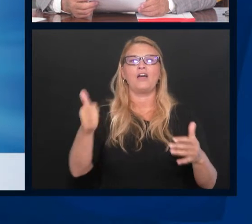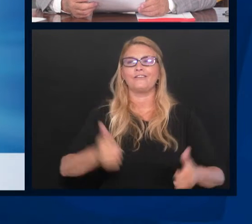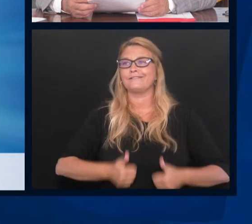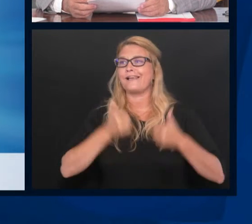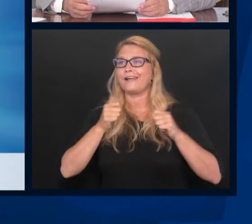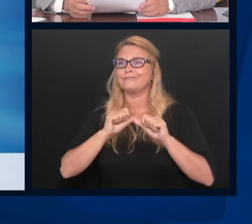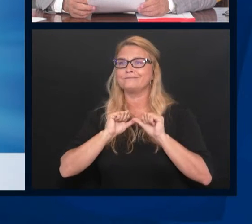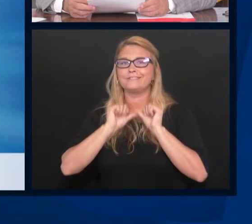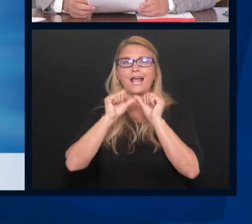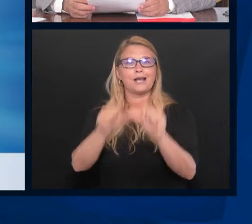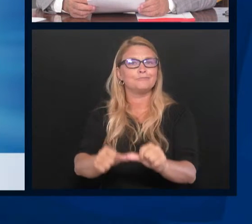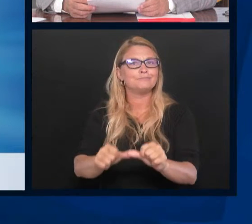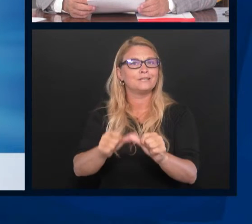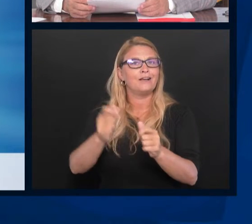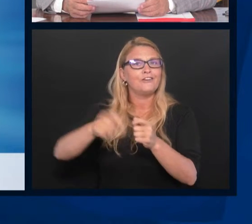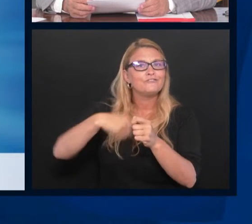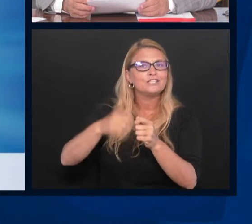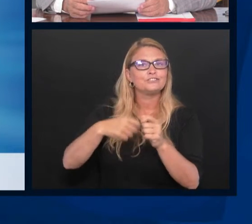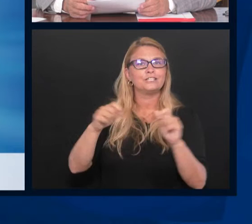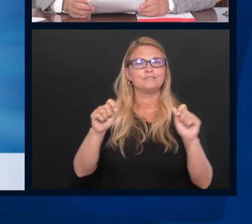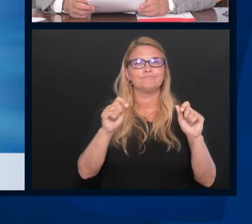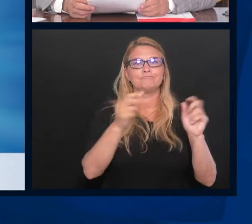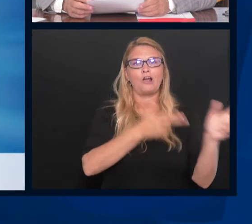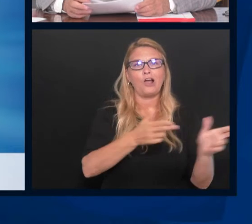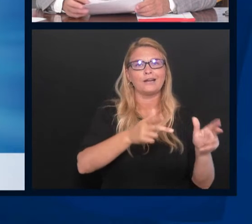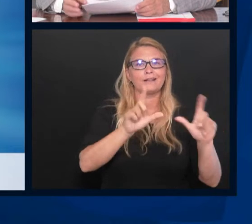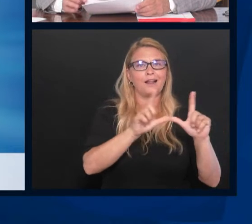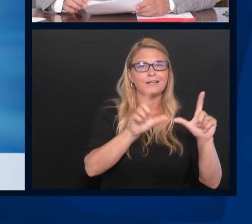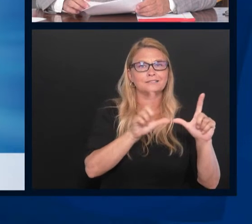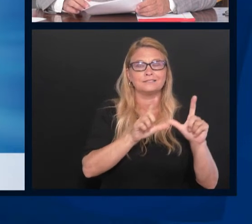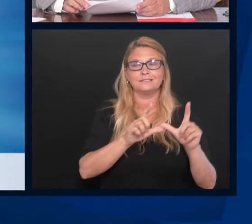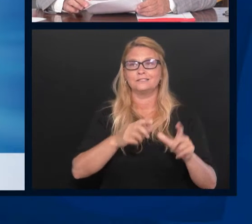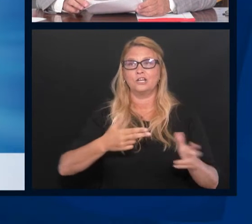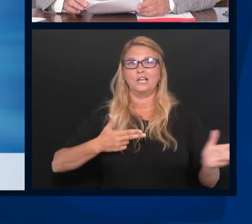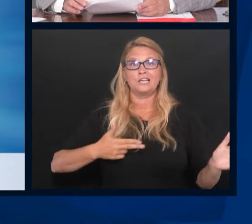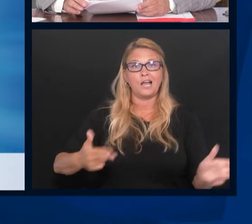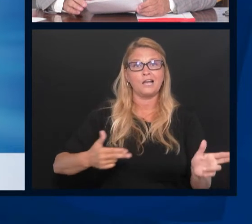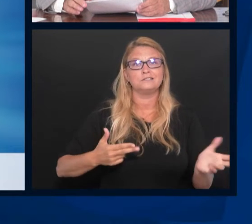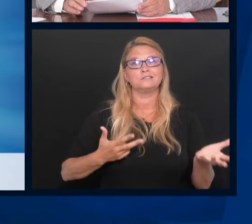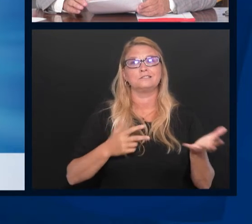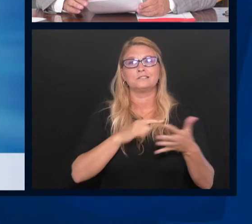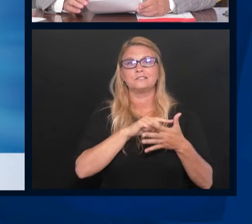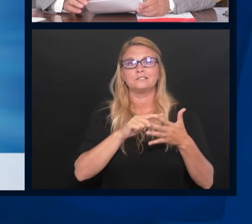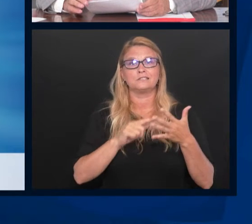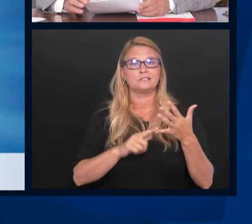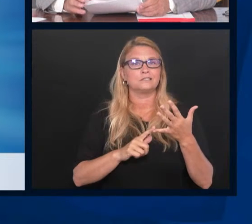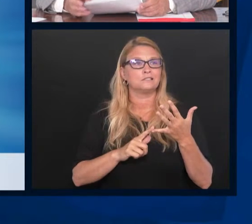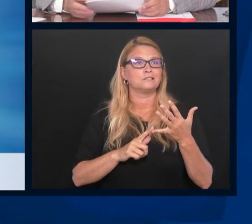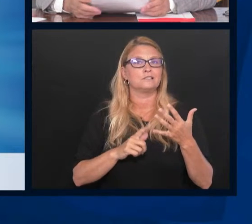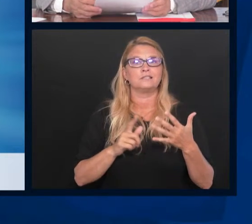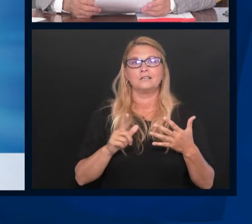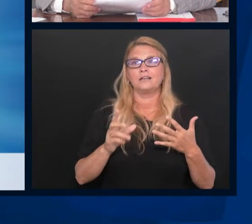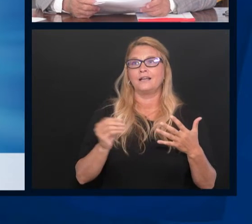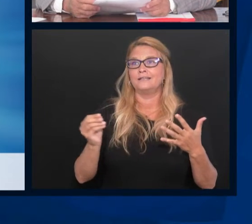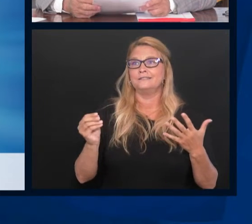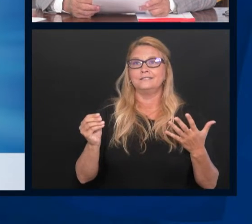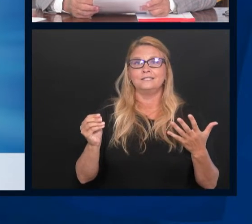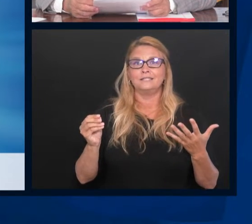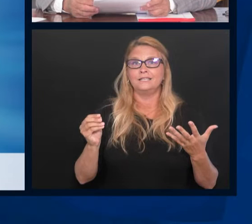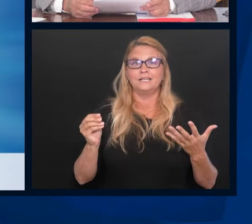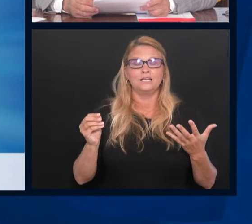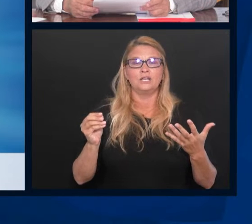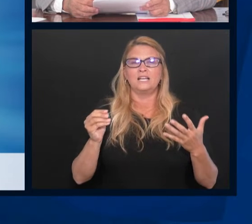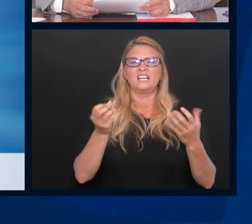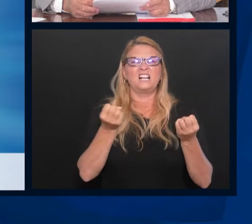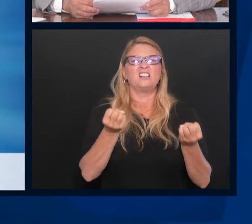hunting license, lifetime fishing license, custom hunting rifles and custom hunting shotguns and